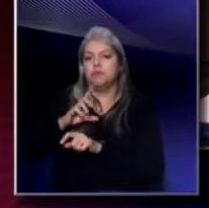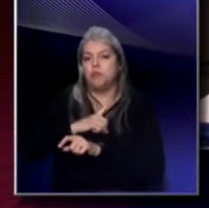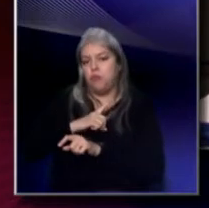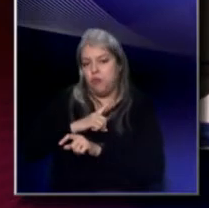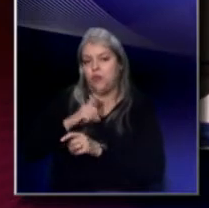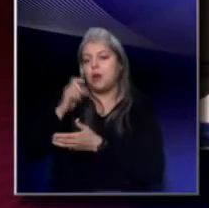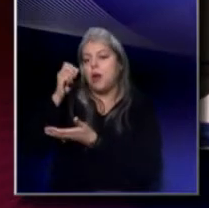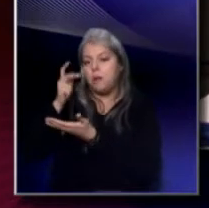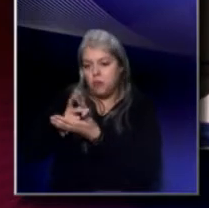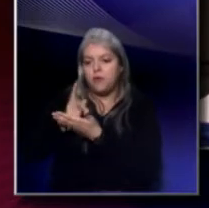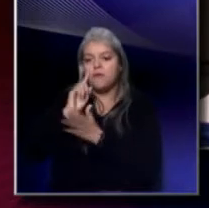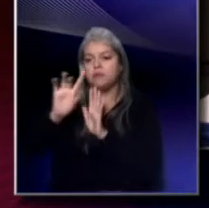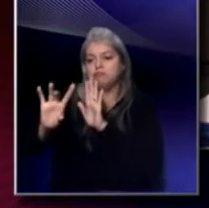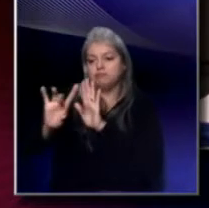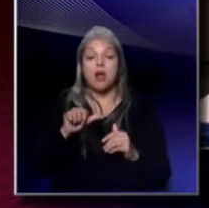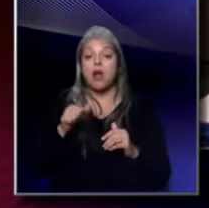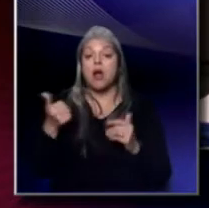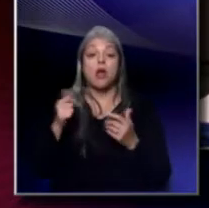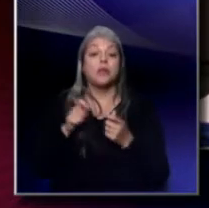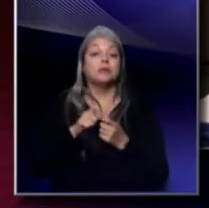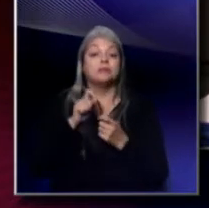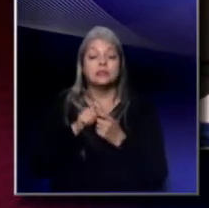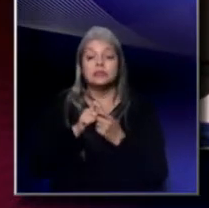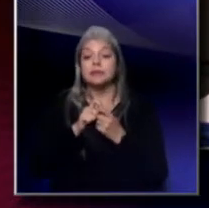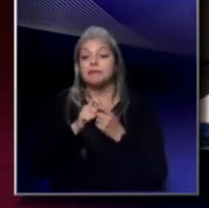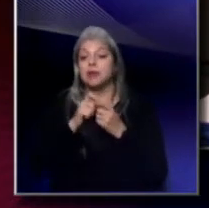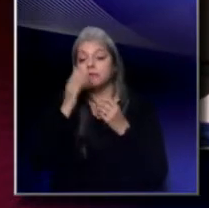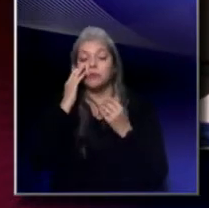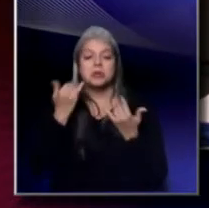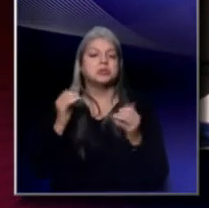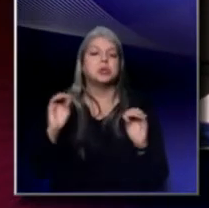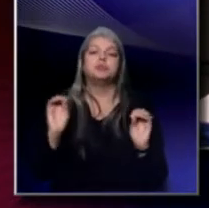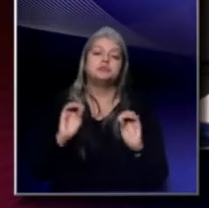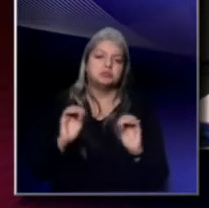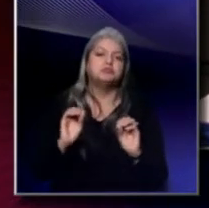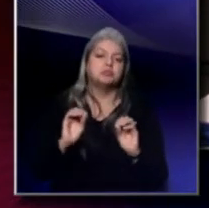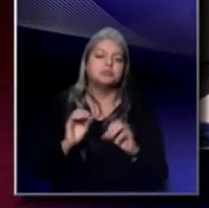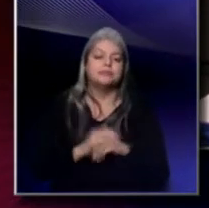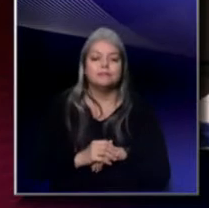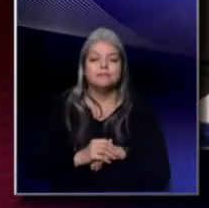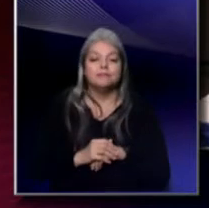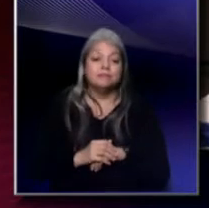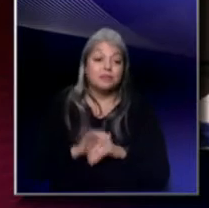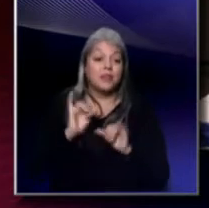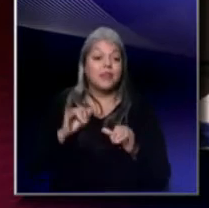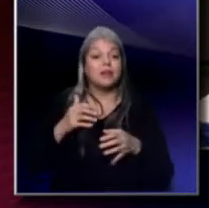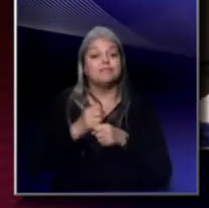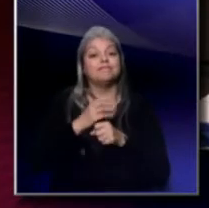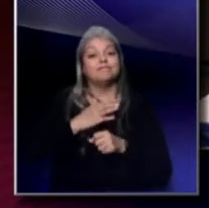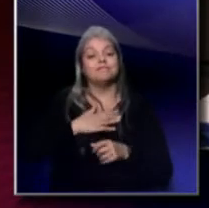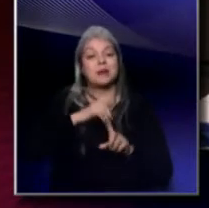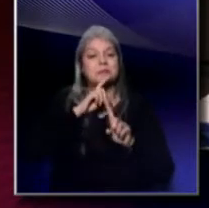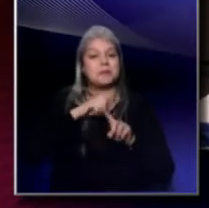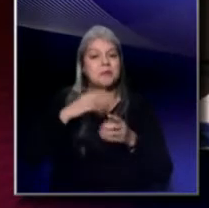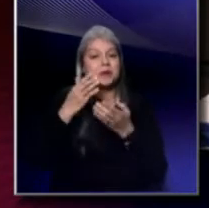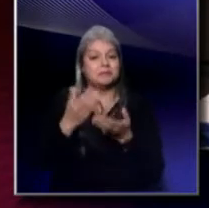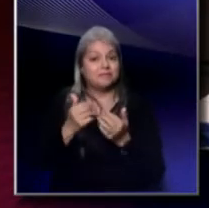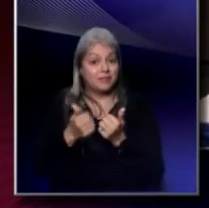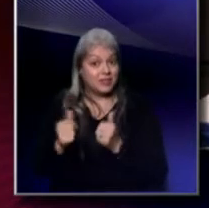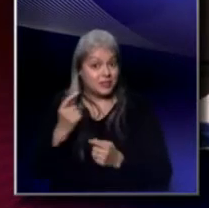that. So that means calling specifics at this point. And that concludes my report.